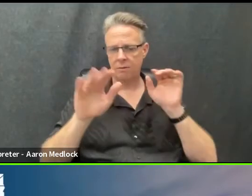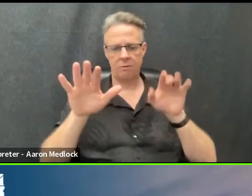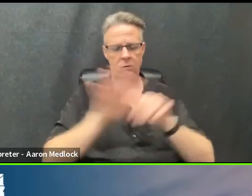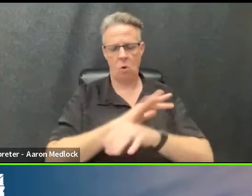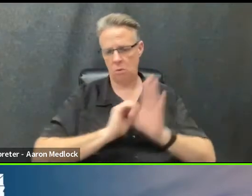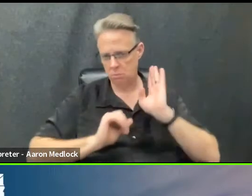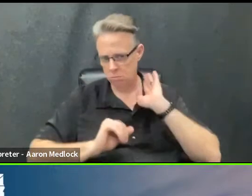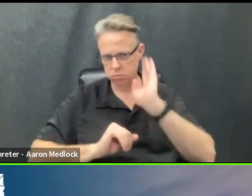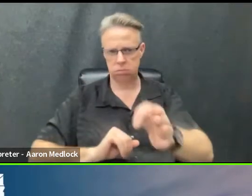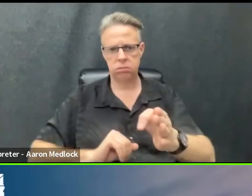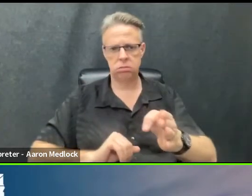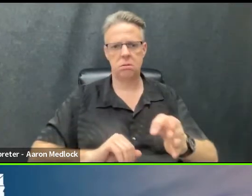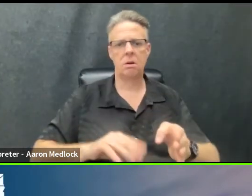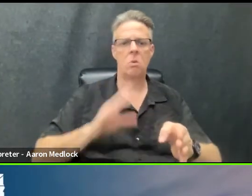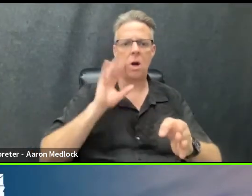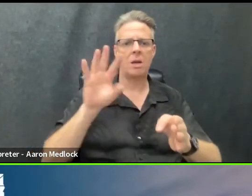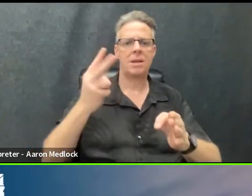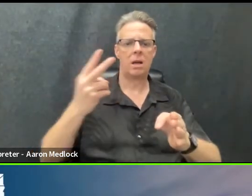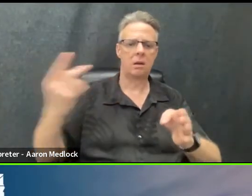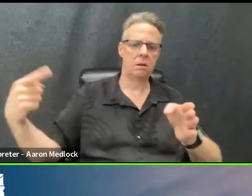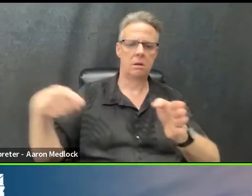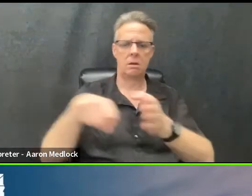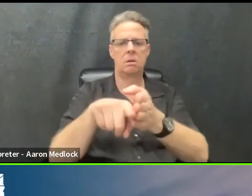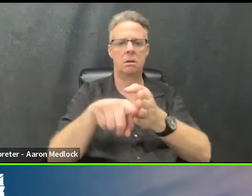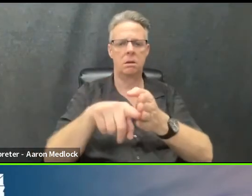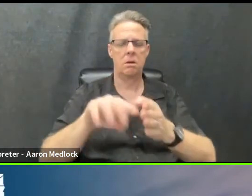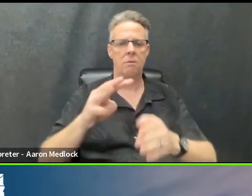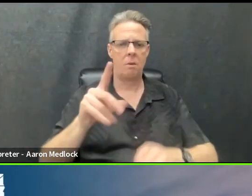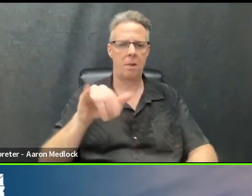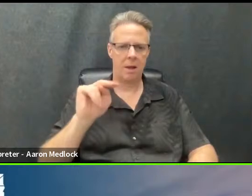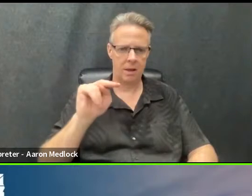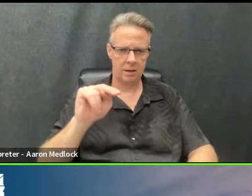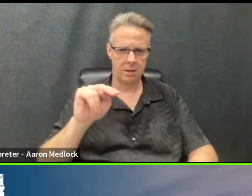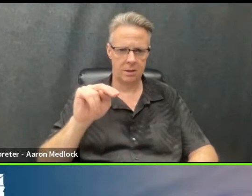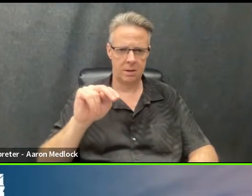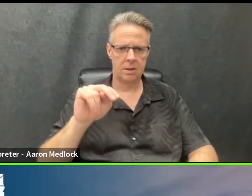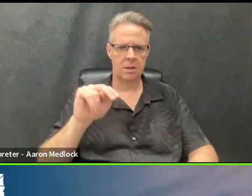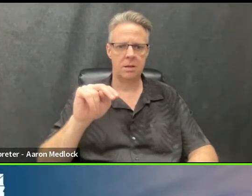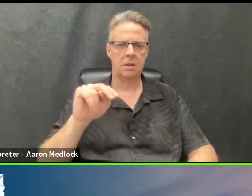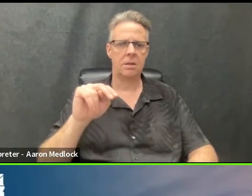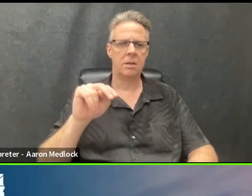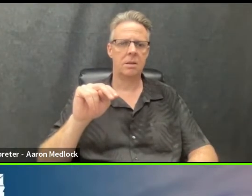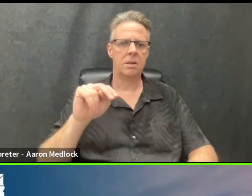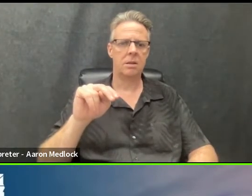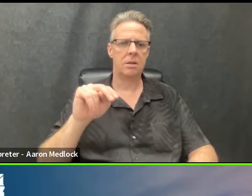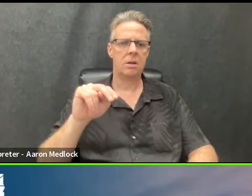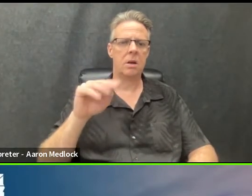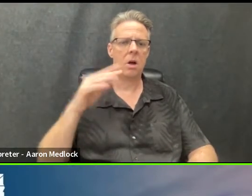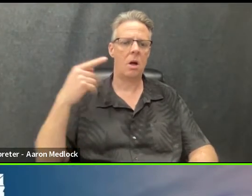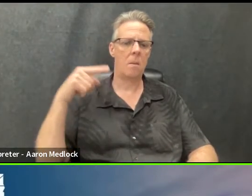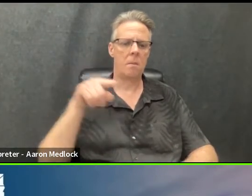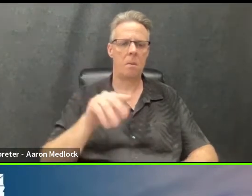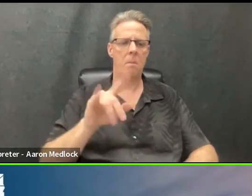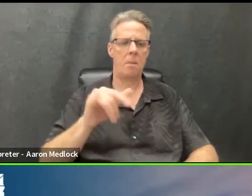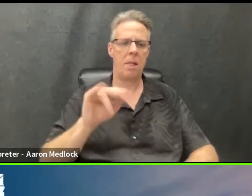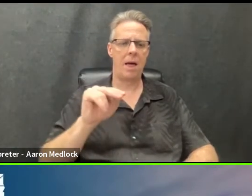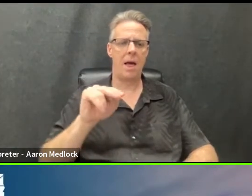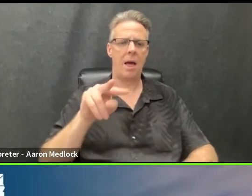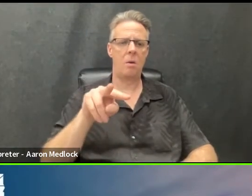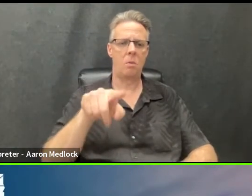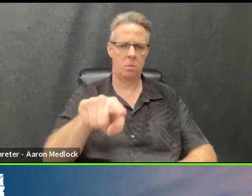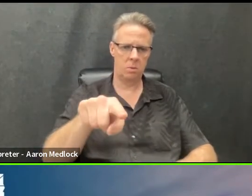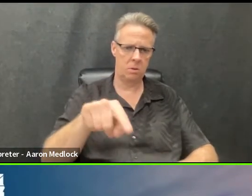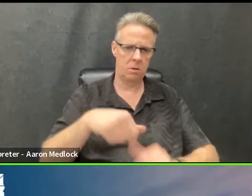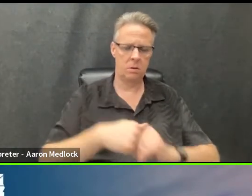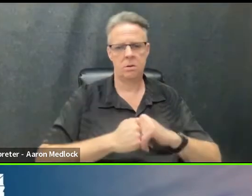up a new 2nd auxiliary lane at 4th plane and drops 2 lanes at middle plane. So there's an example of it